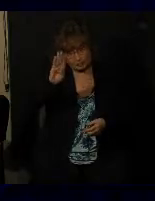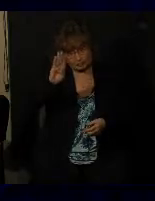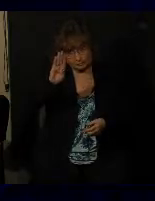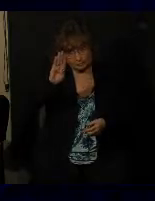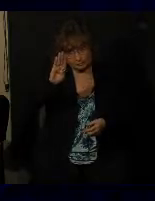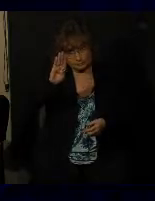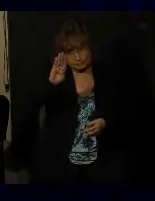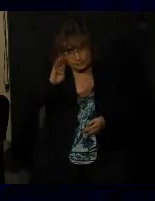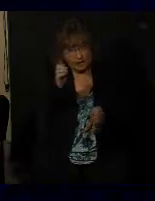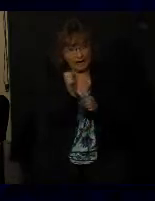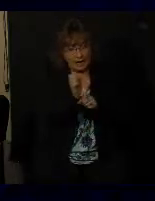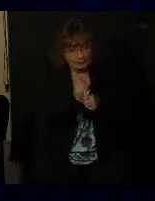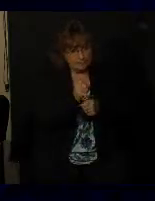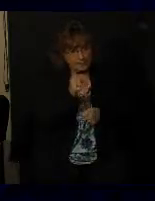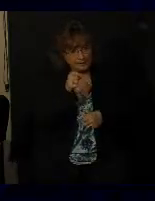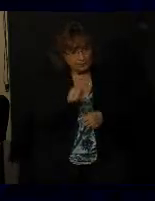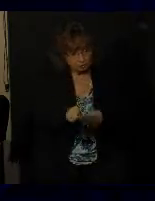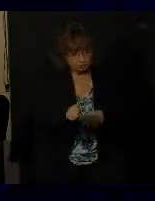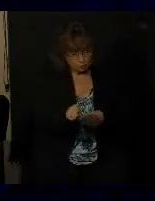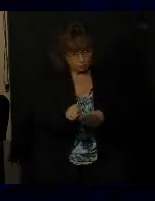undeniably relevant today.